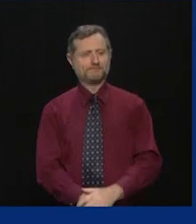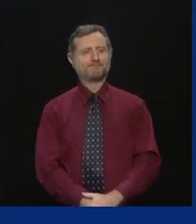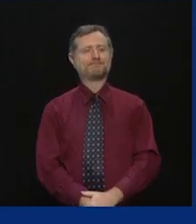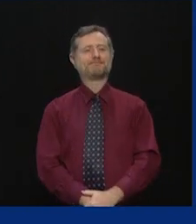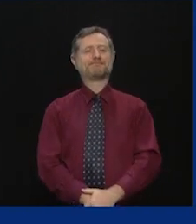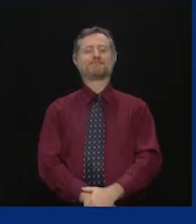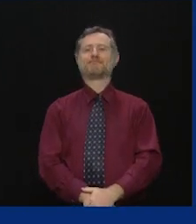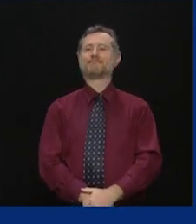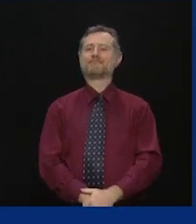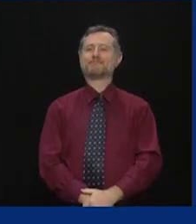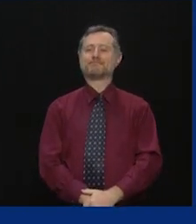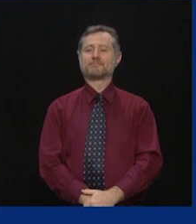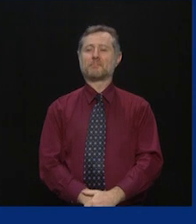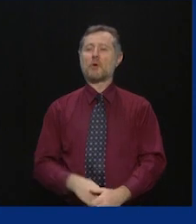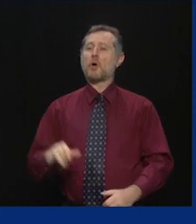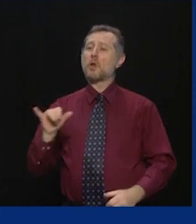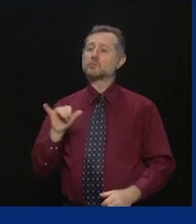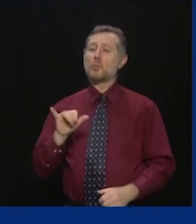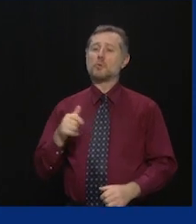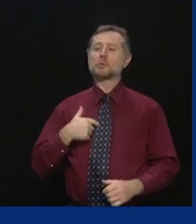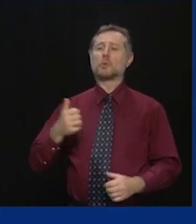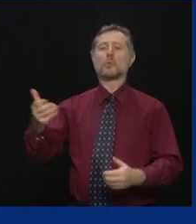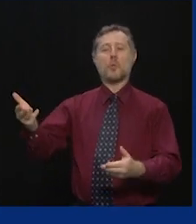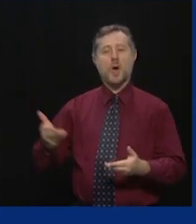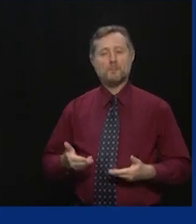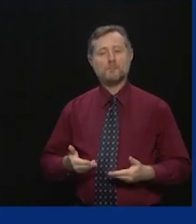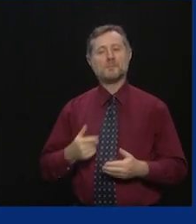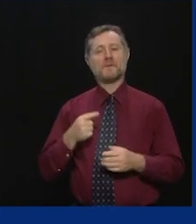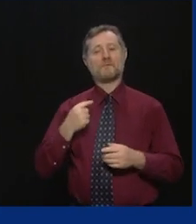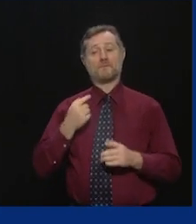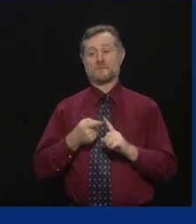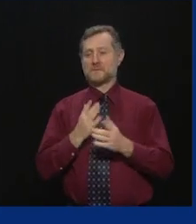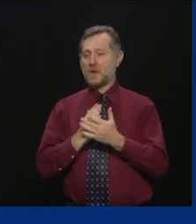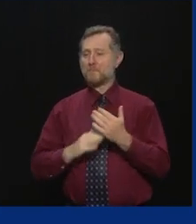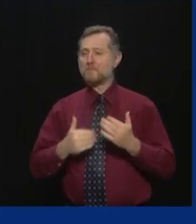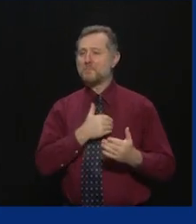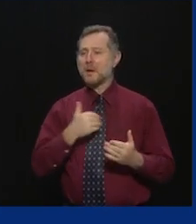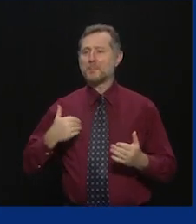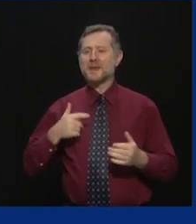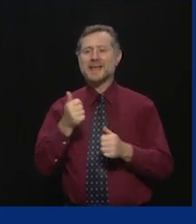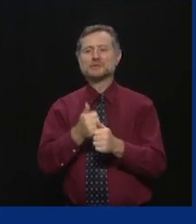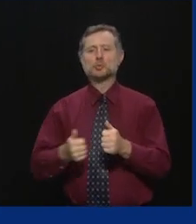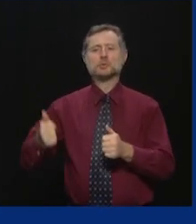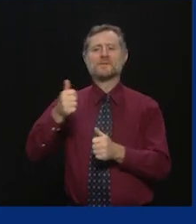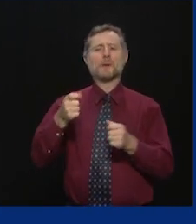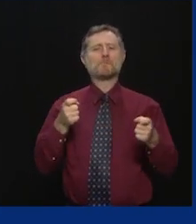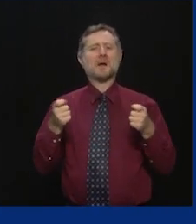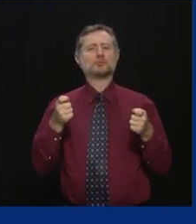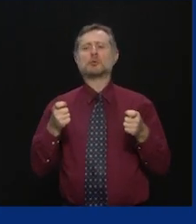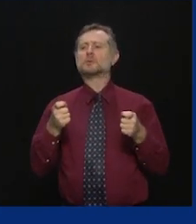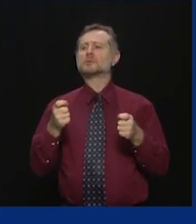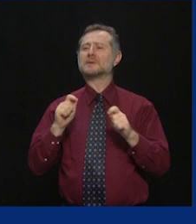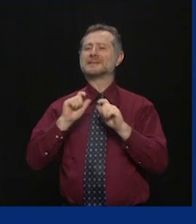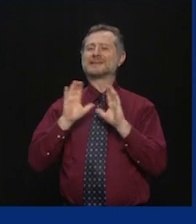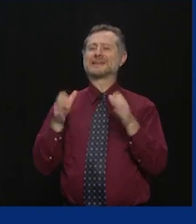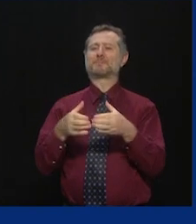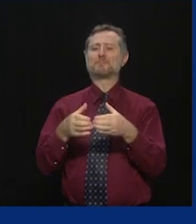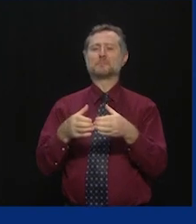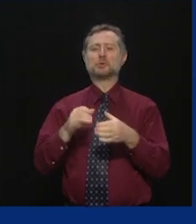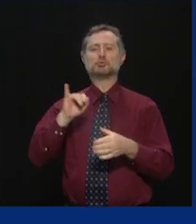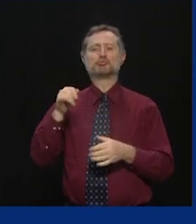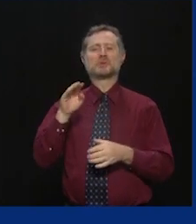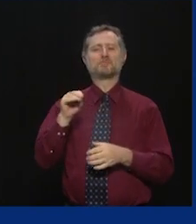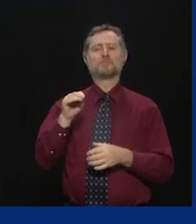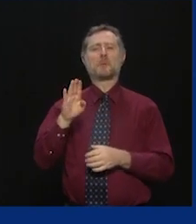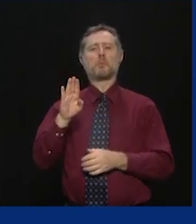I'd also like to welcome some members of Constellation's executive management team who are with us today: Jim Bordeaux, Garth Hankinson,